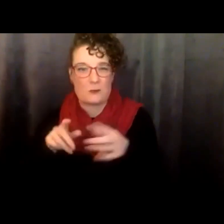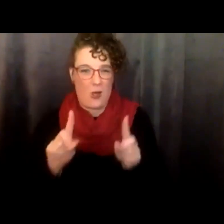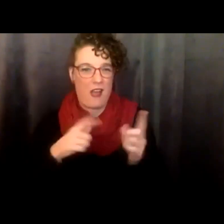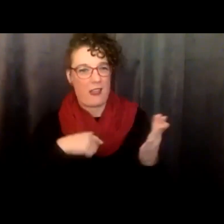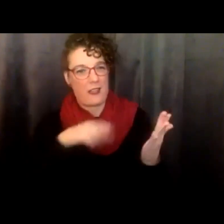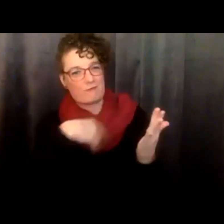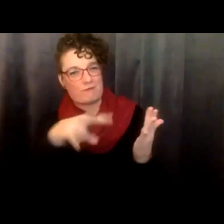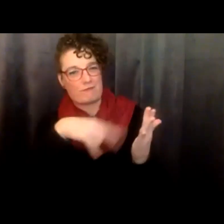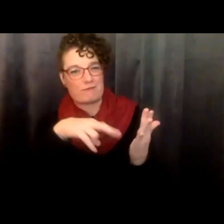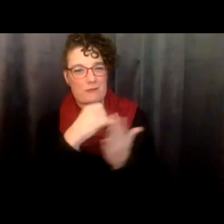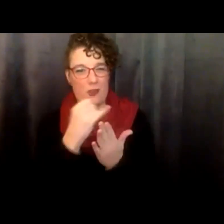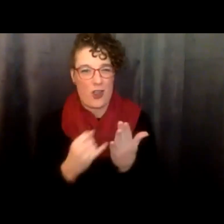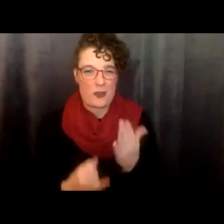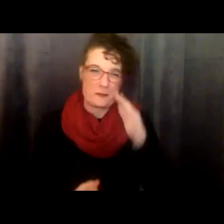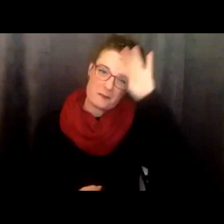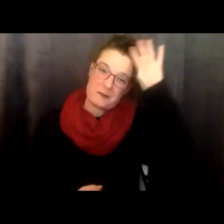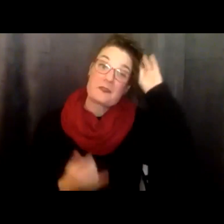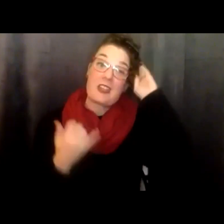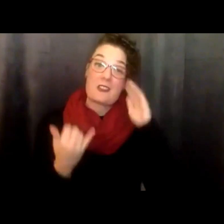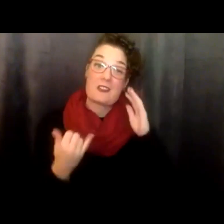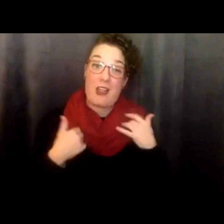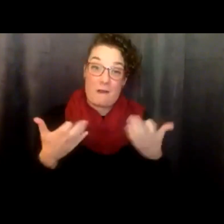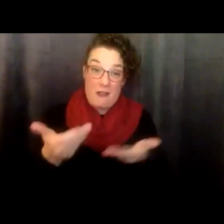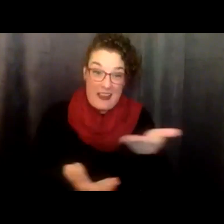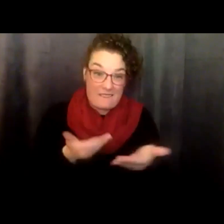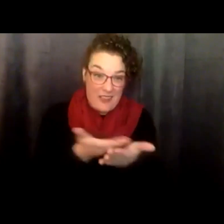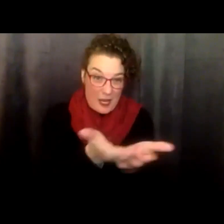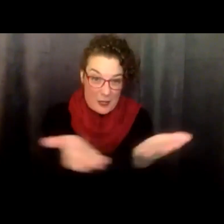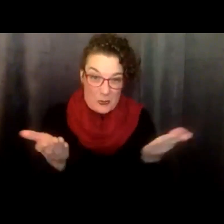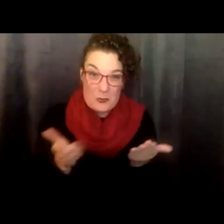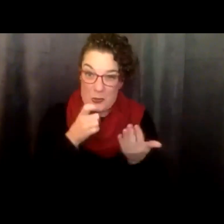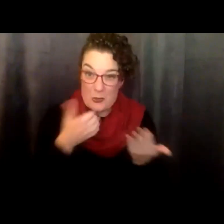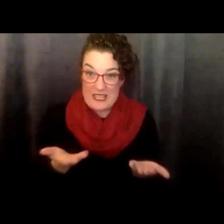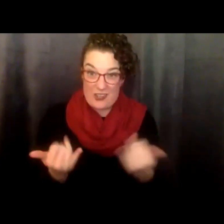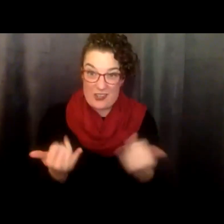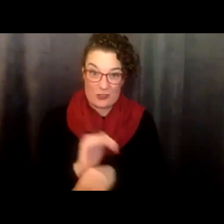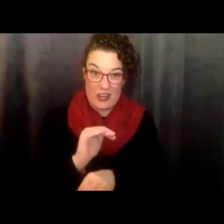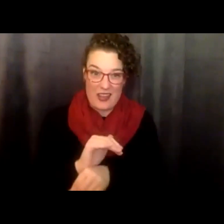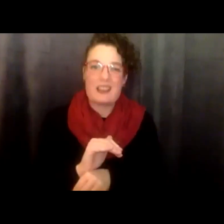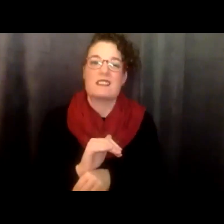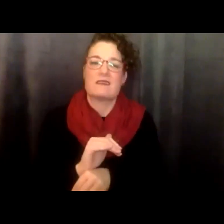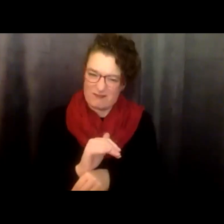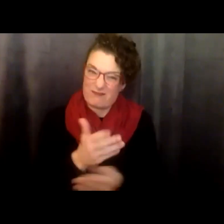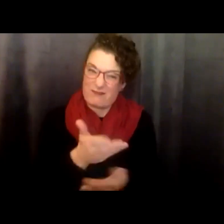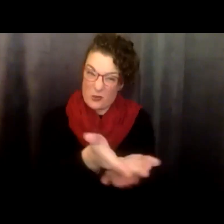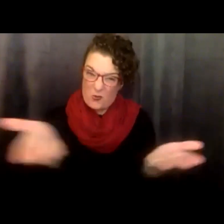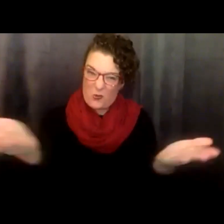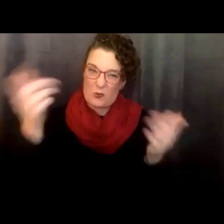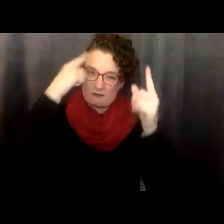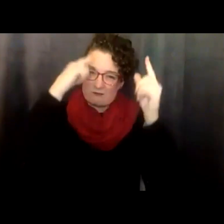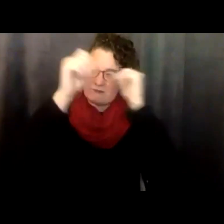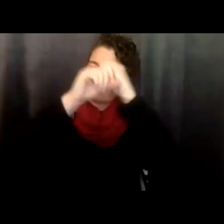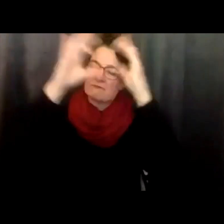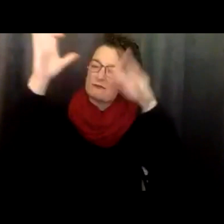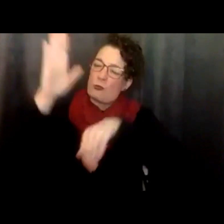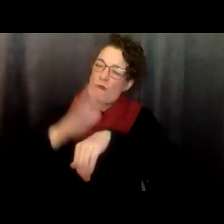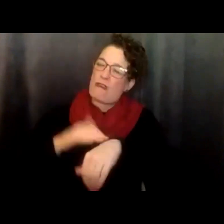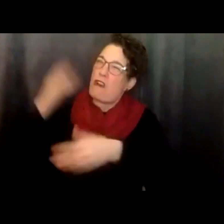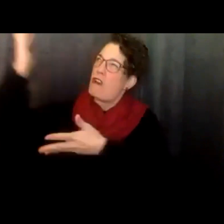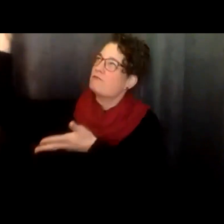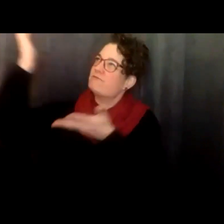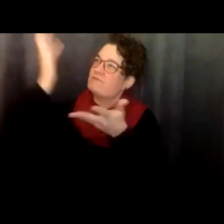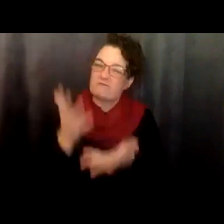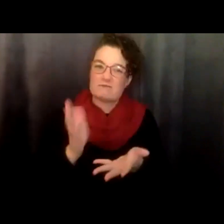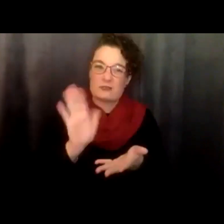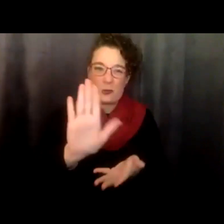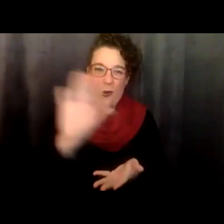So now I'd like to invite you all, everyone gathered here, to invite in your queer and trans ancestors, to hold